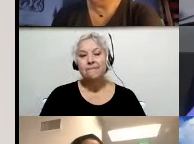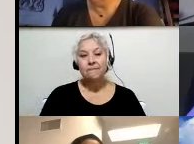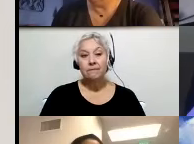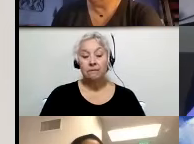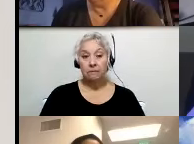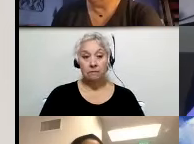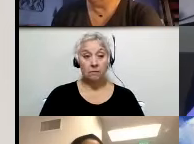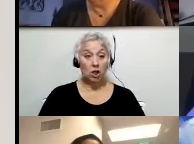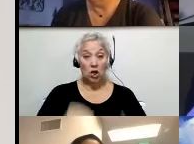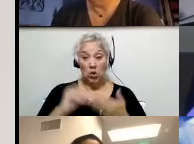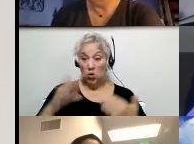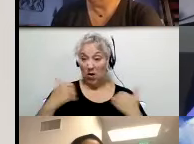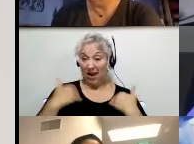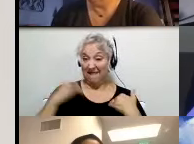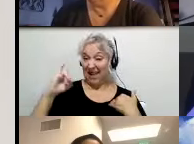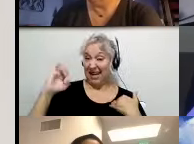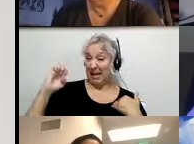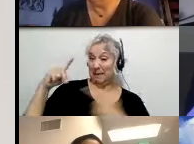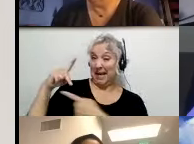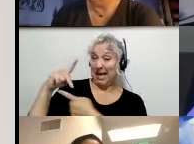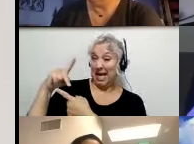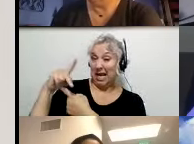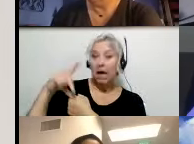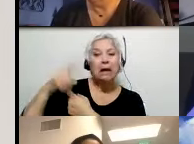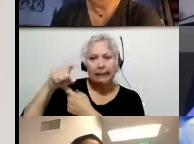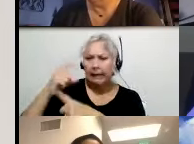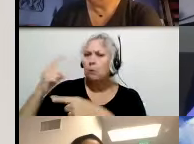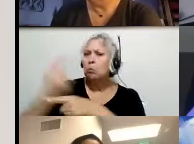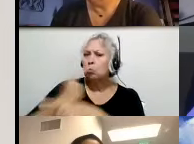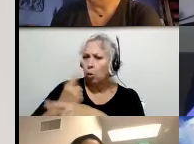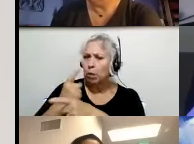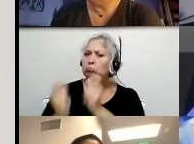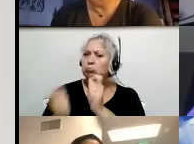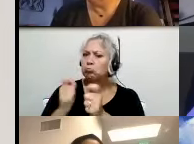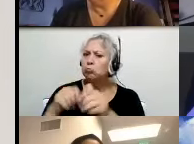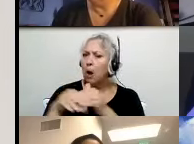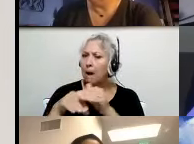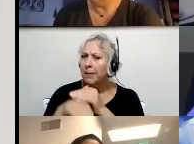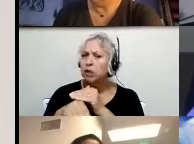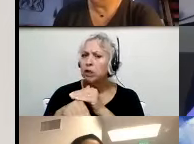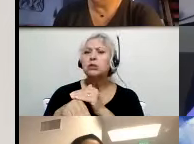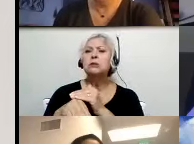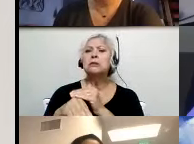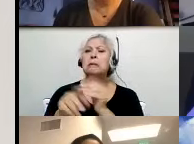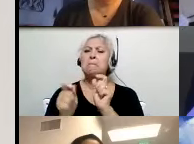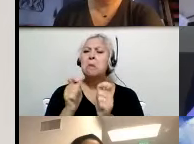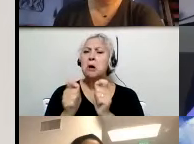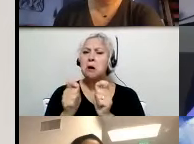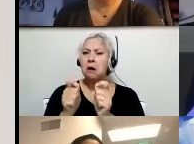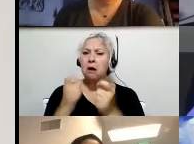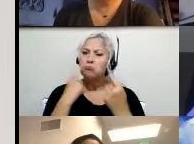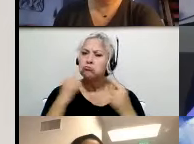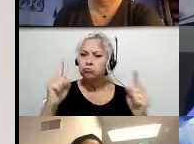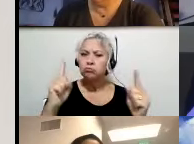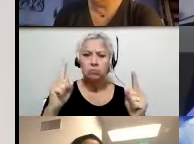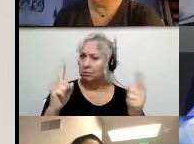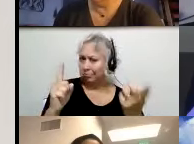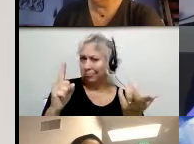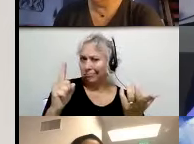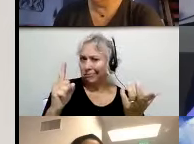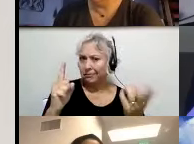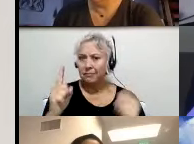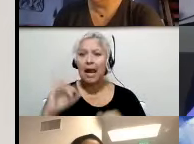Again, students with IEPs may need some appropriate accommodations and modifications to be successful.